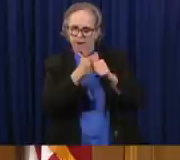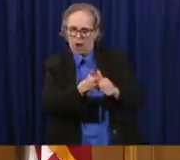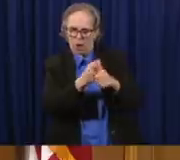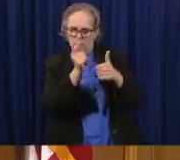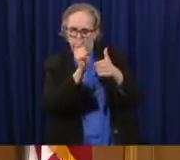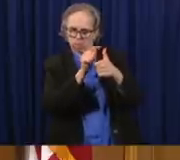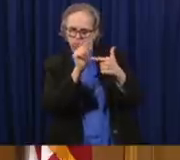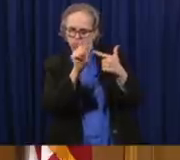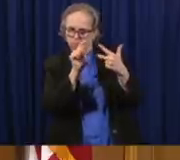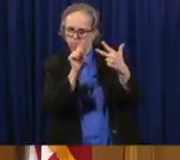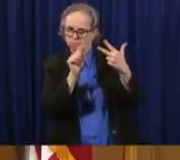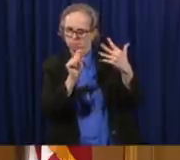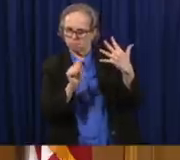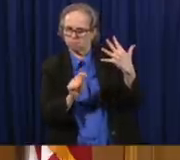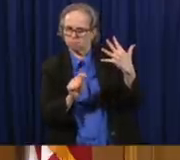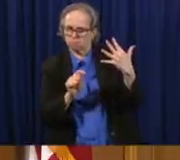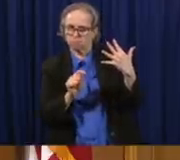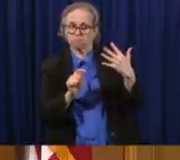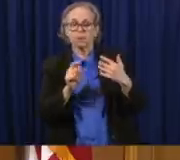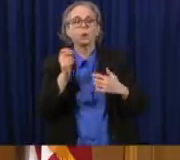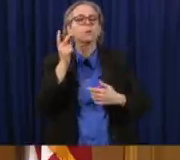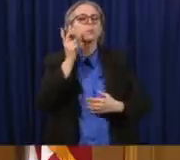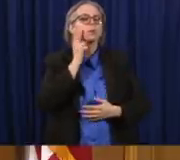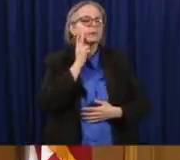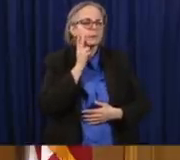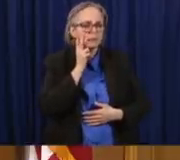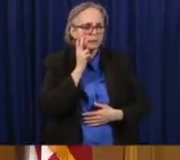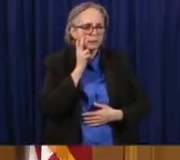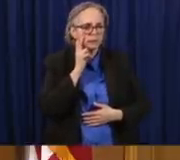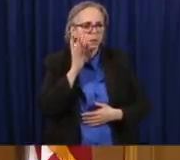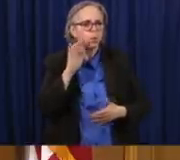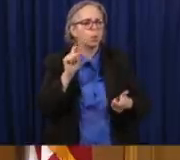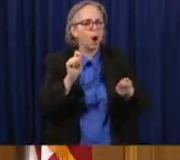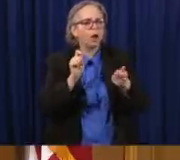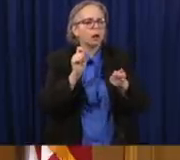going. We're going to have the ability to adjust where we're going.